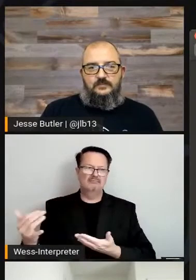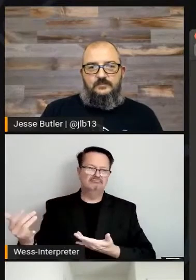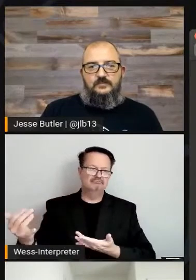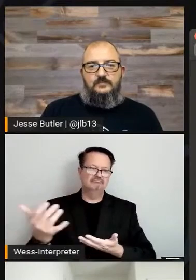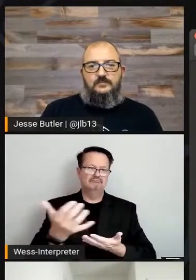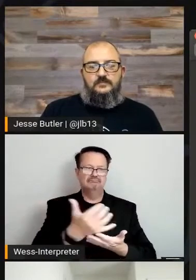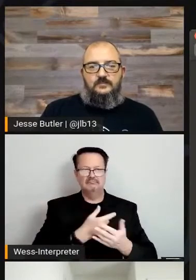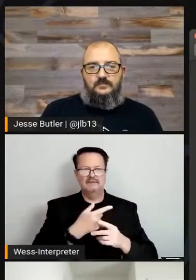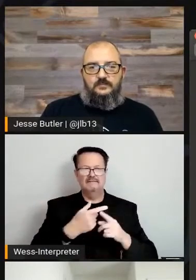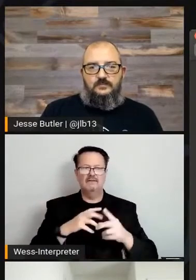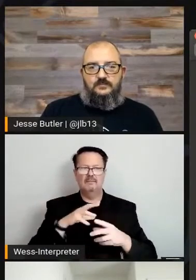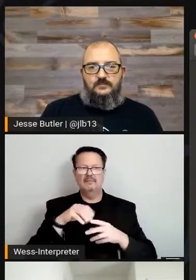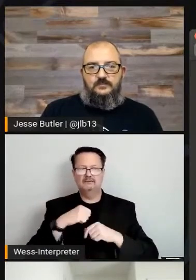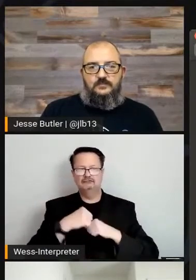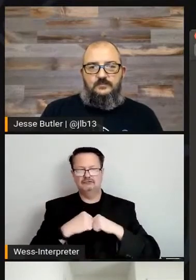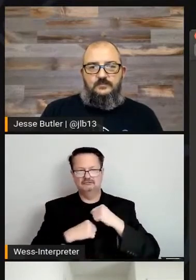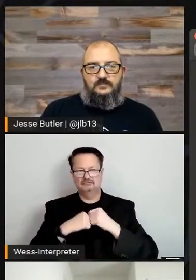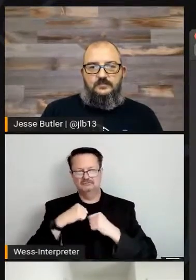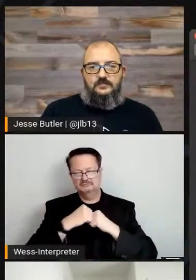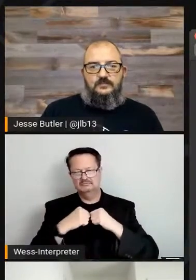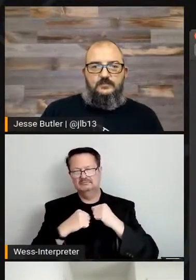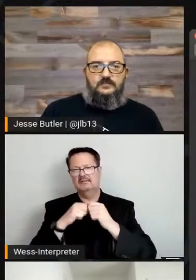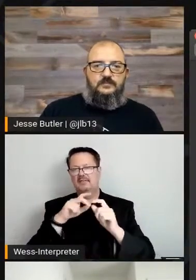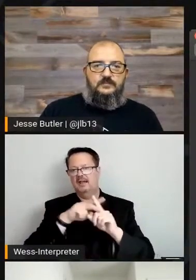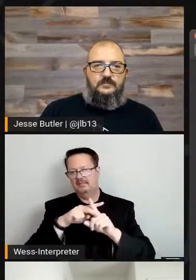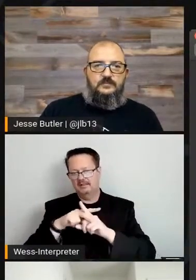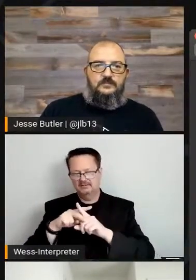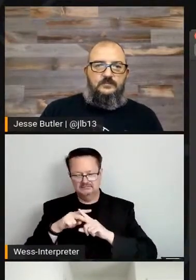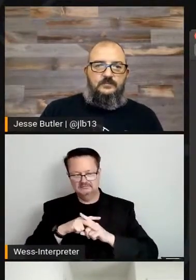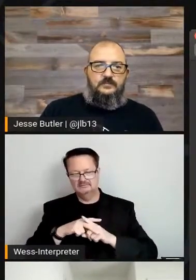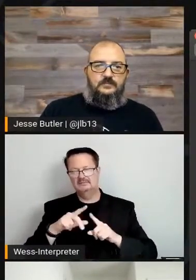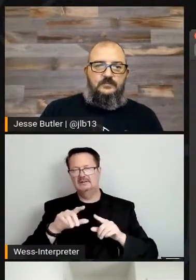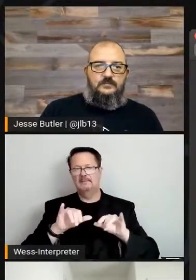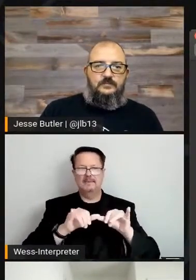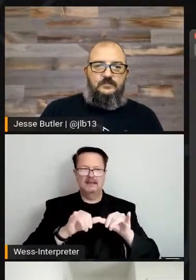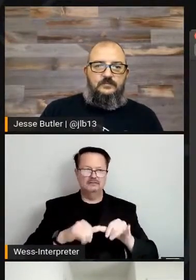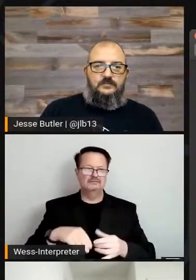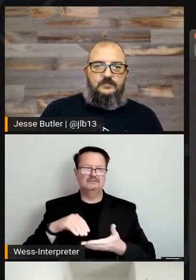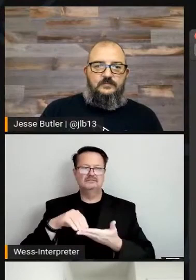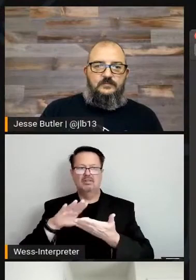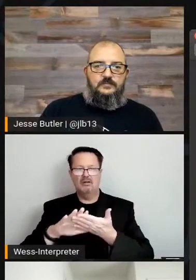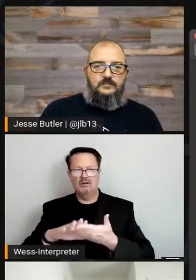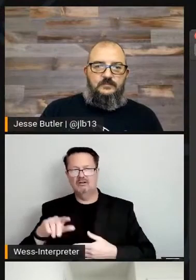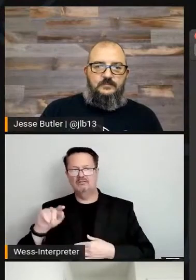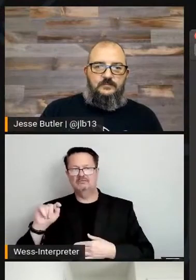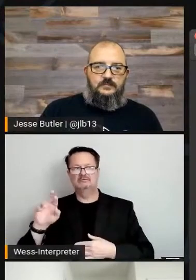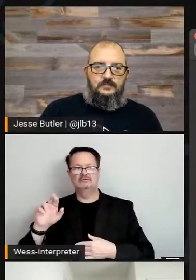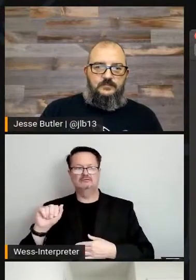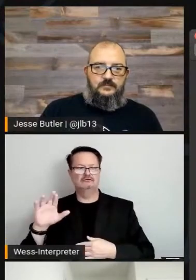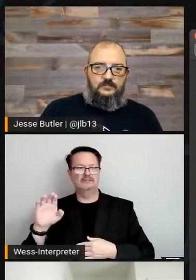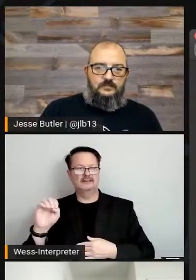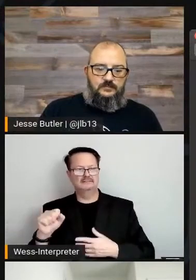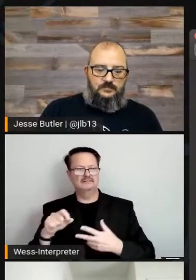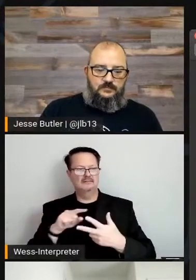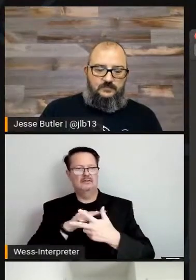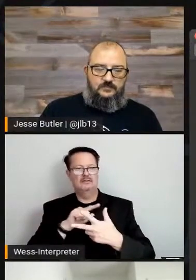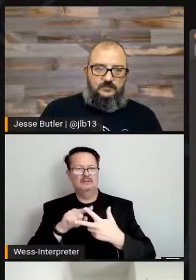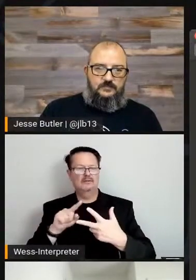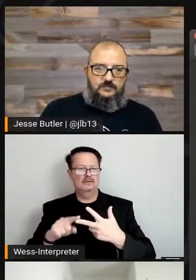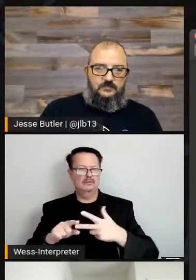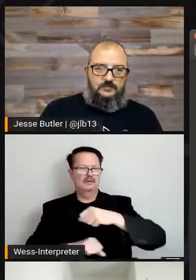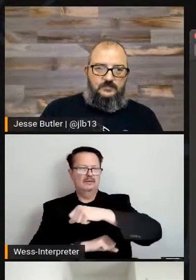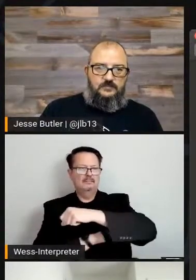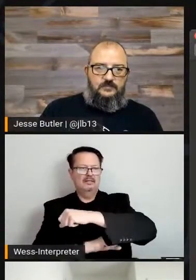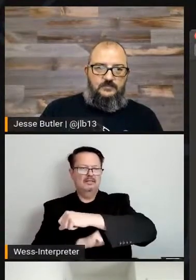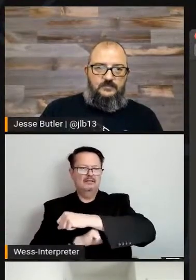the infrastructure as well as applications, such as metrics, logs, and traces, which are the three pillars, if you